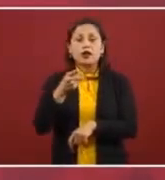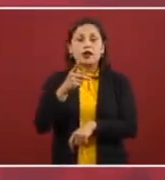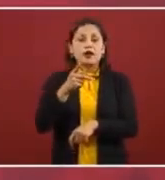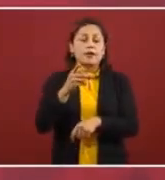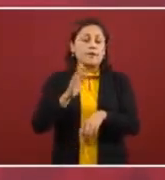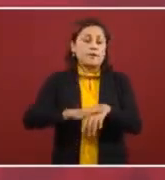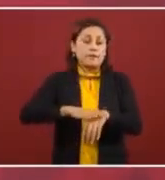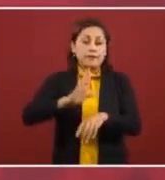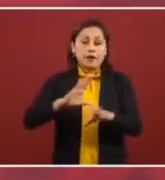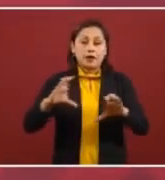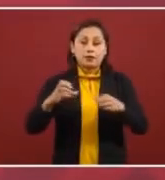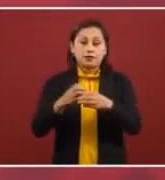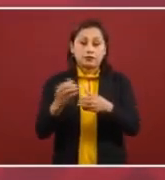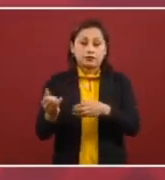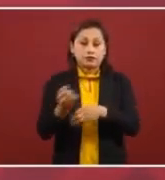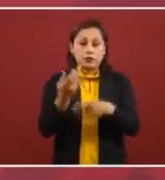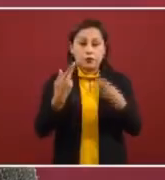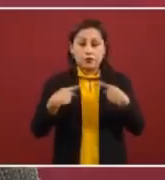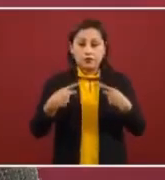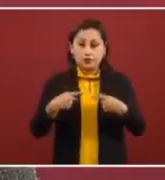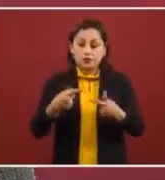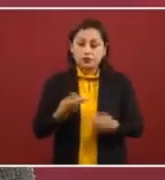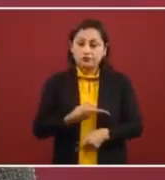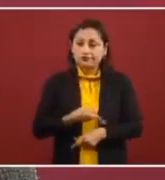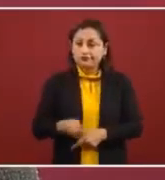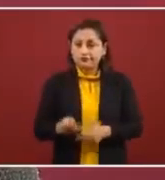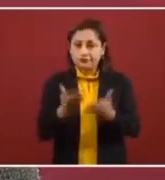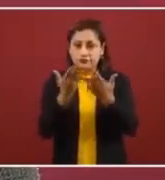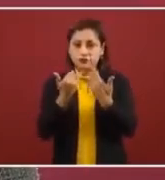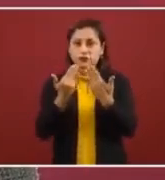they're going to be starting with the areas of low